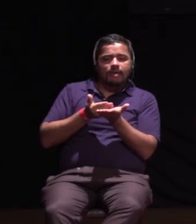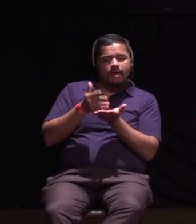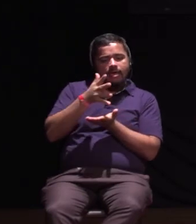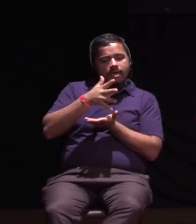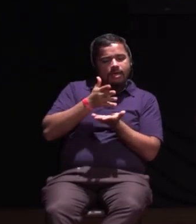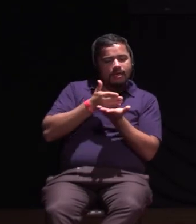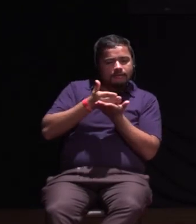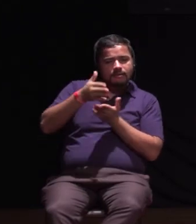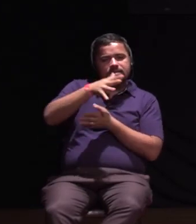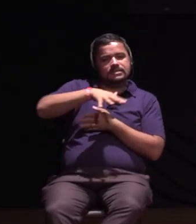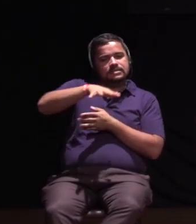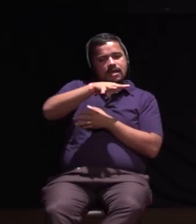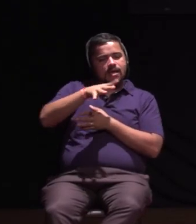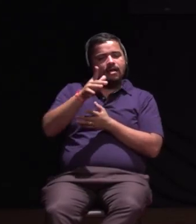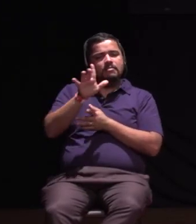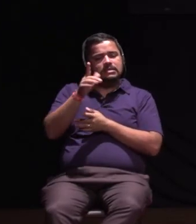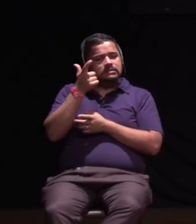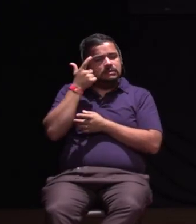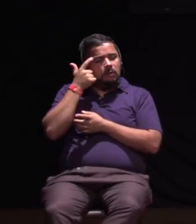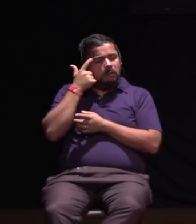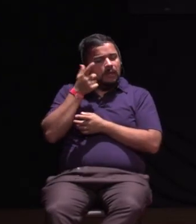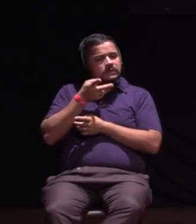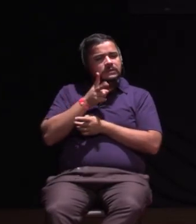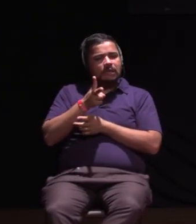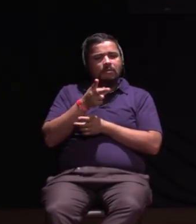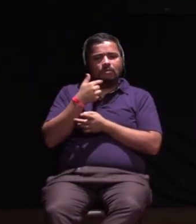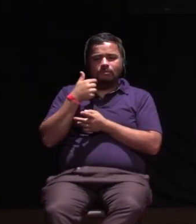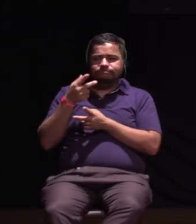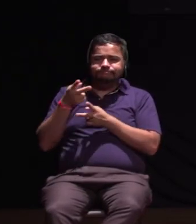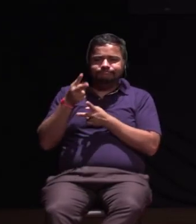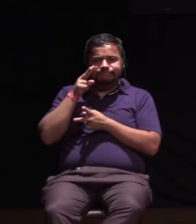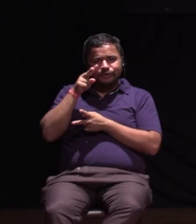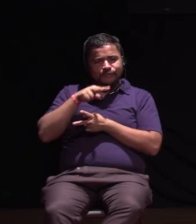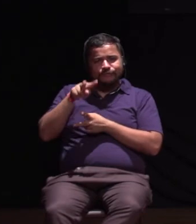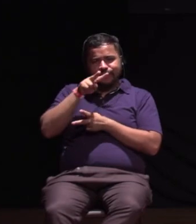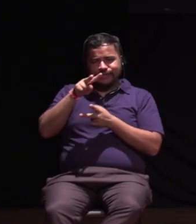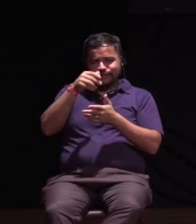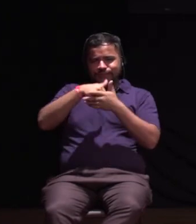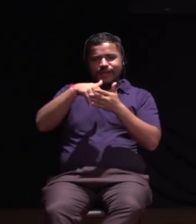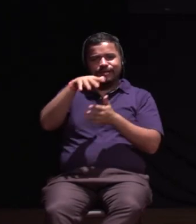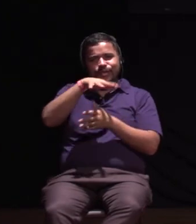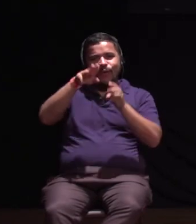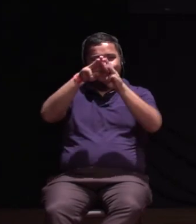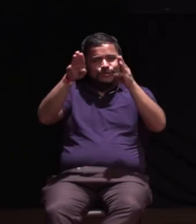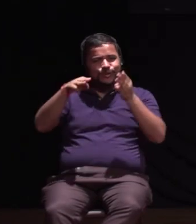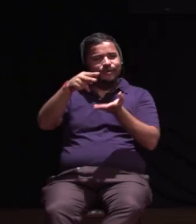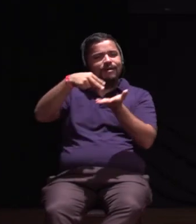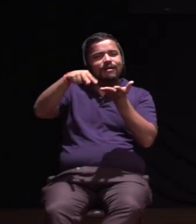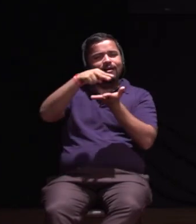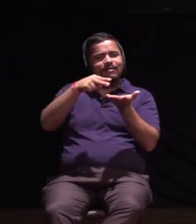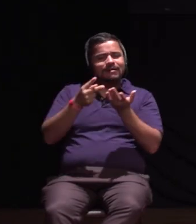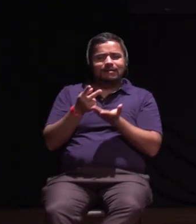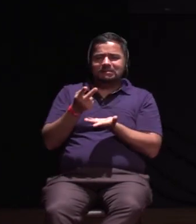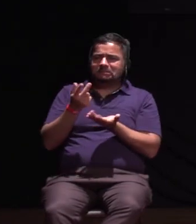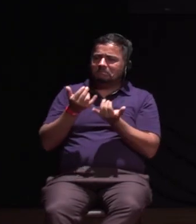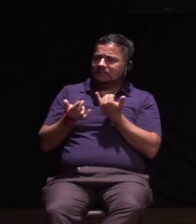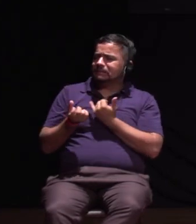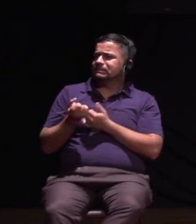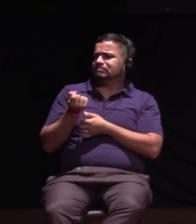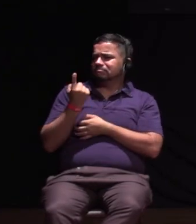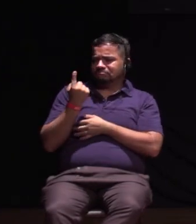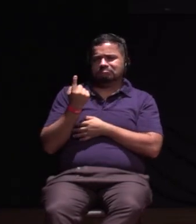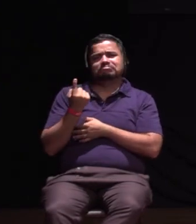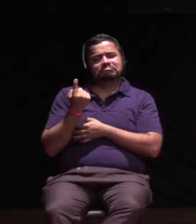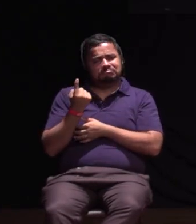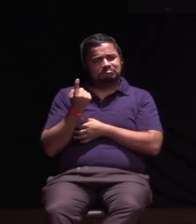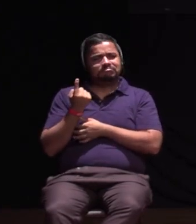about continuously when I do see dance in the museum is about the awkwardness sometimes of the